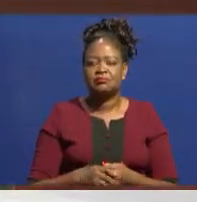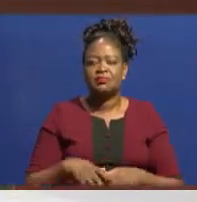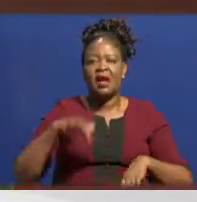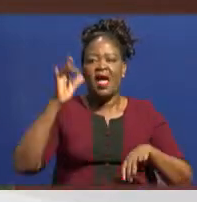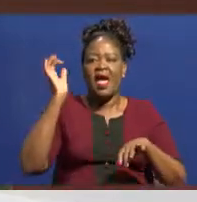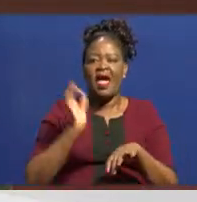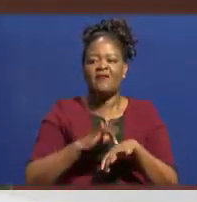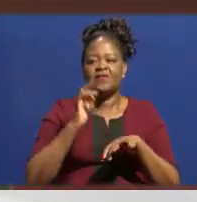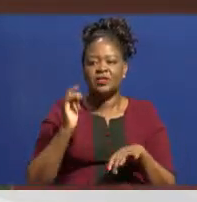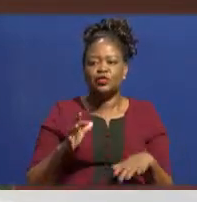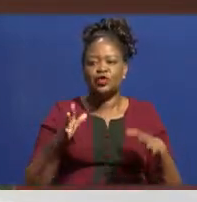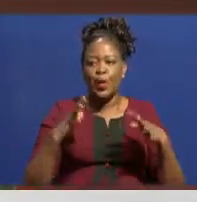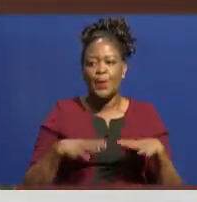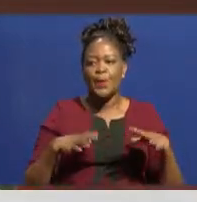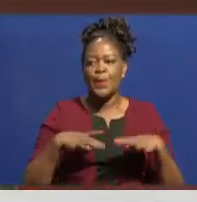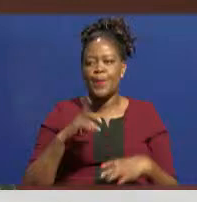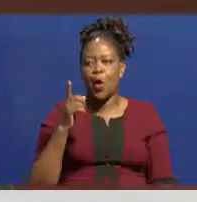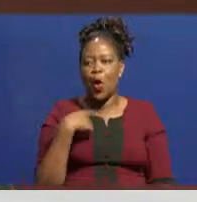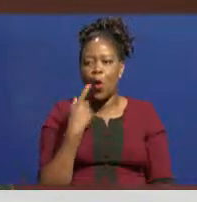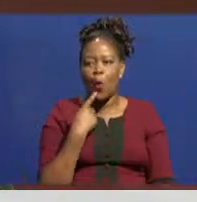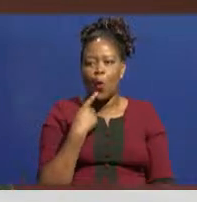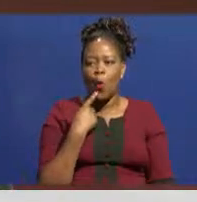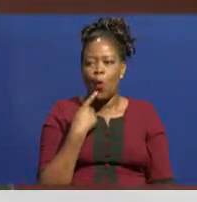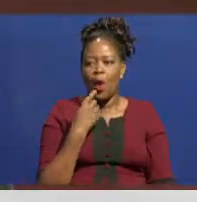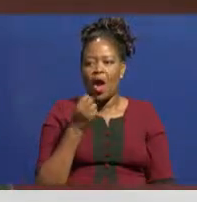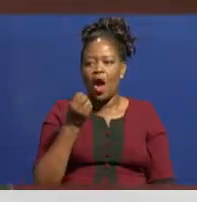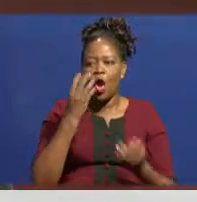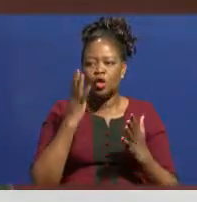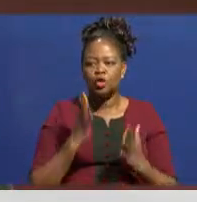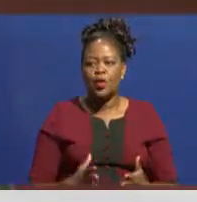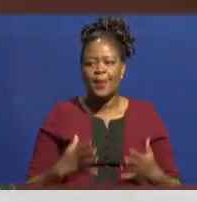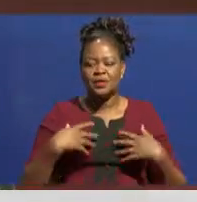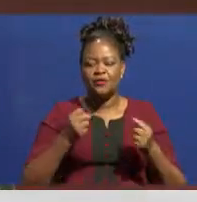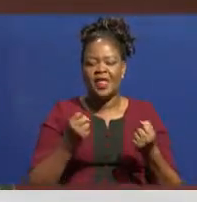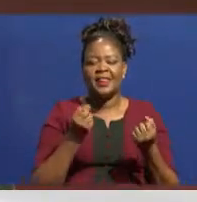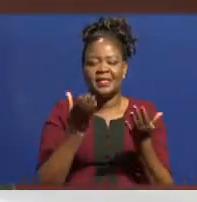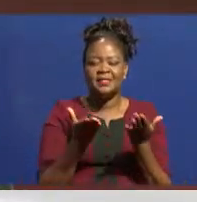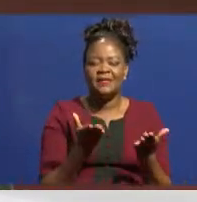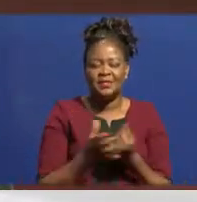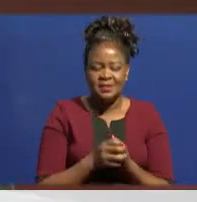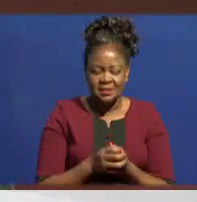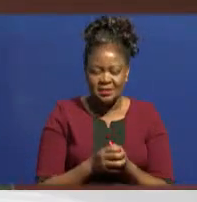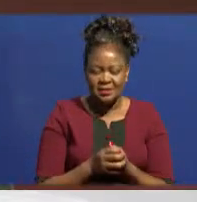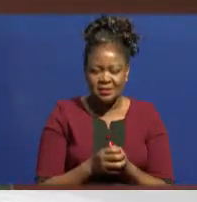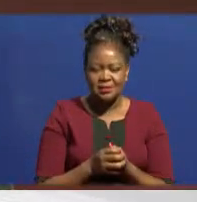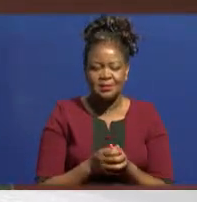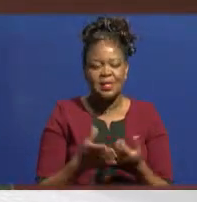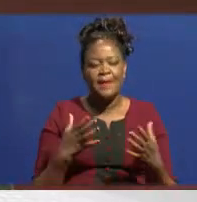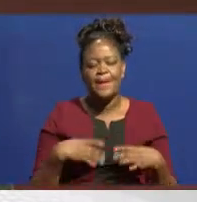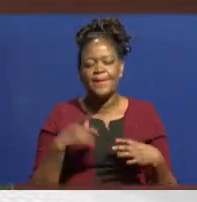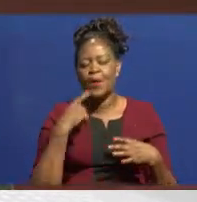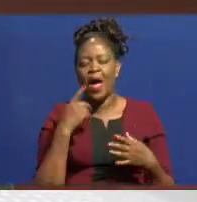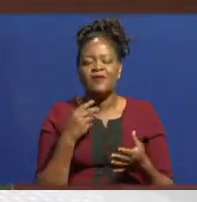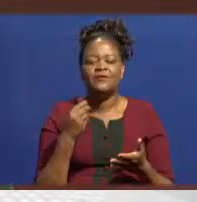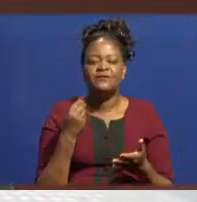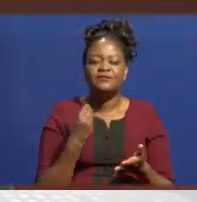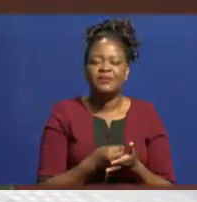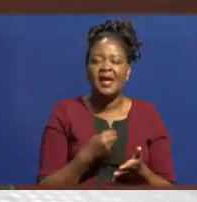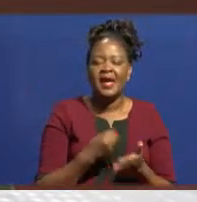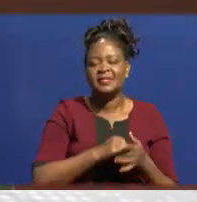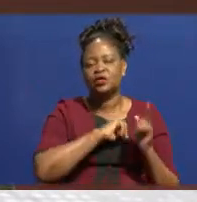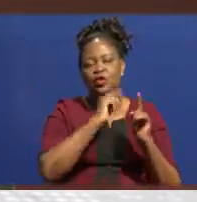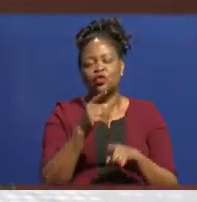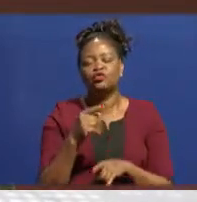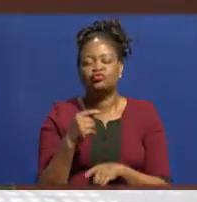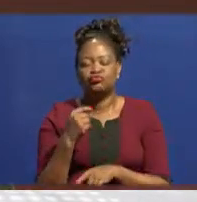effect on the people who are consumers of health services. Mm-hmm. At the periphery, people who have money go to private